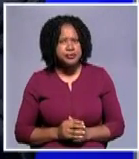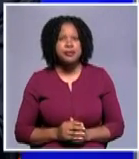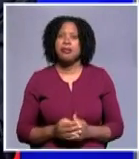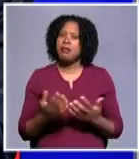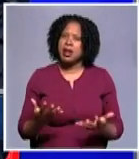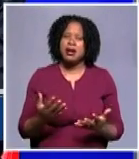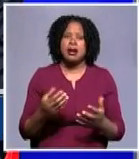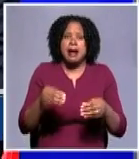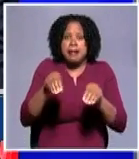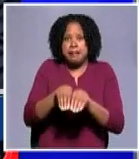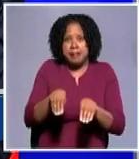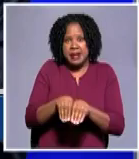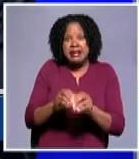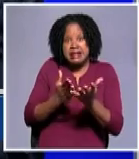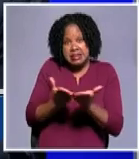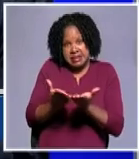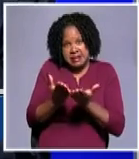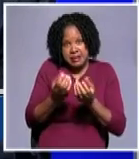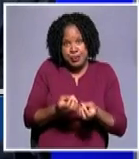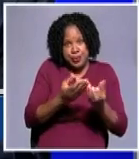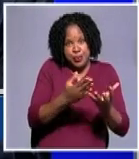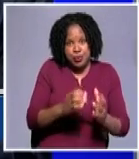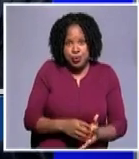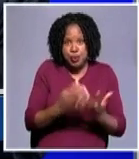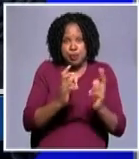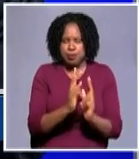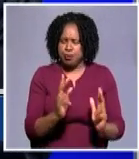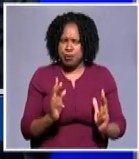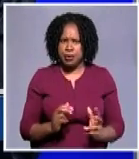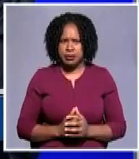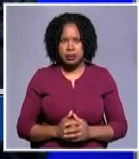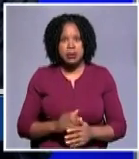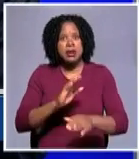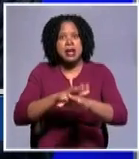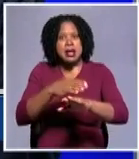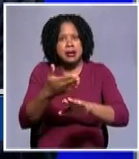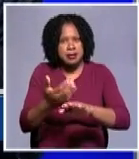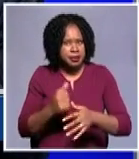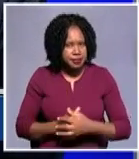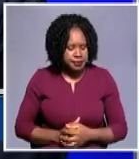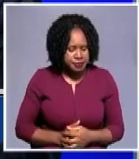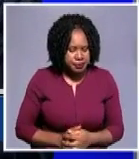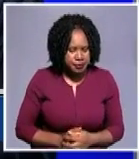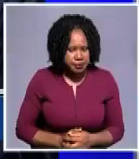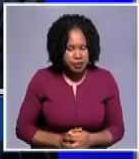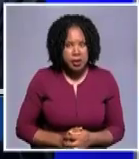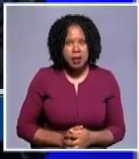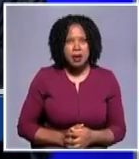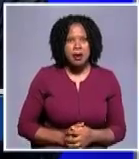make services also available to the poor. I can give an example of a